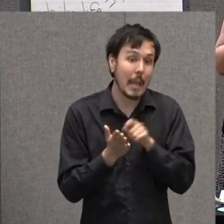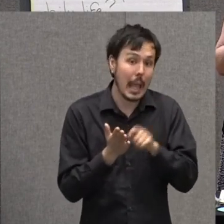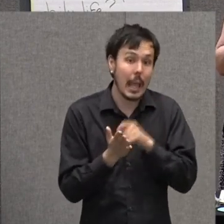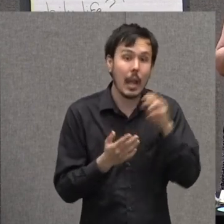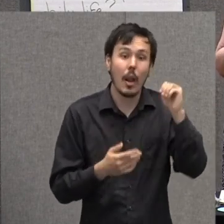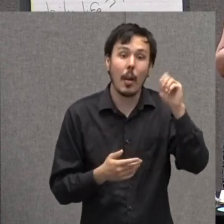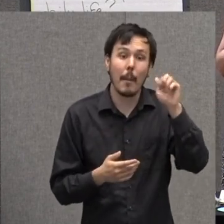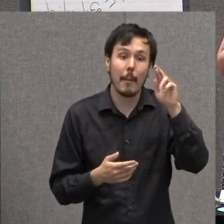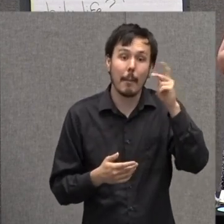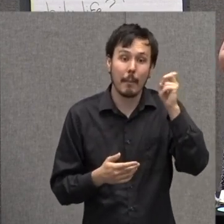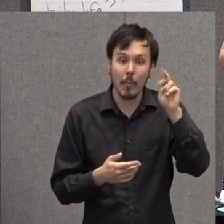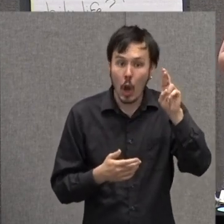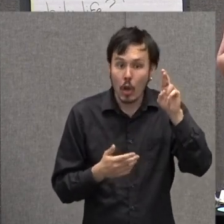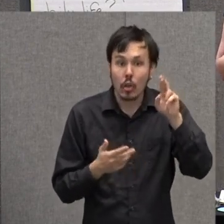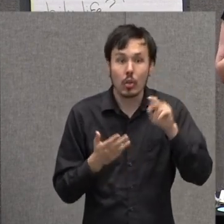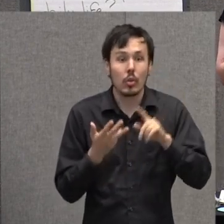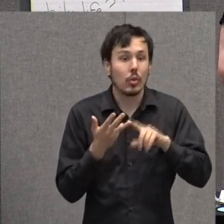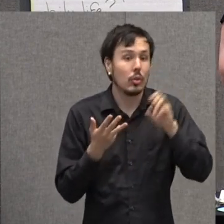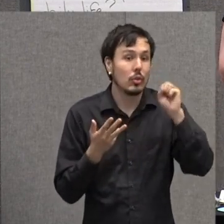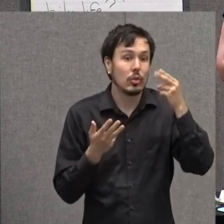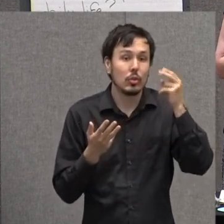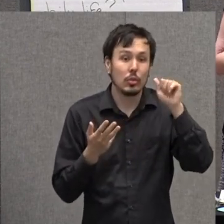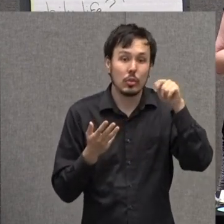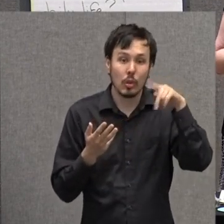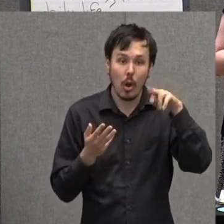anything that you can roll around.